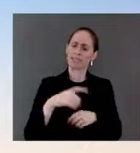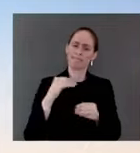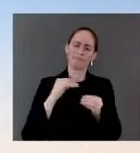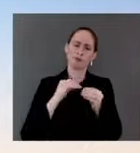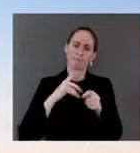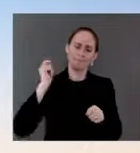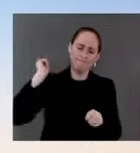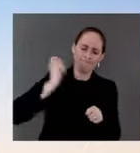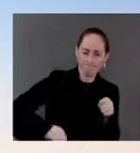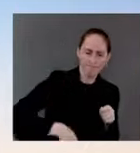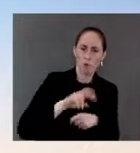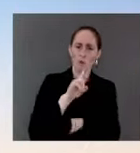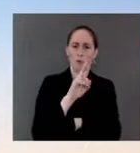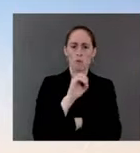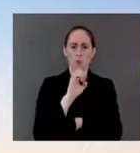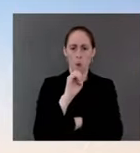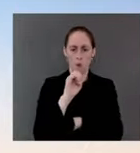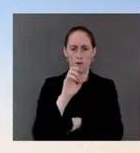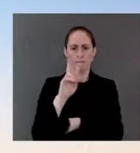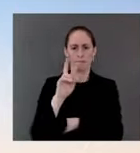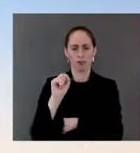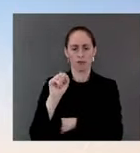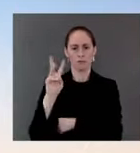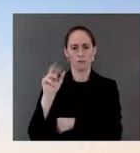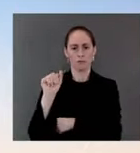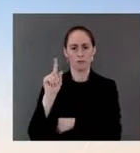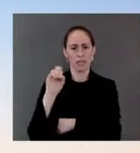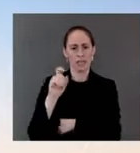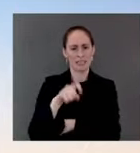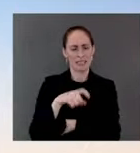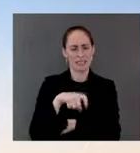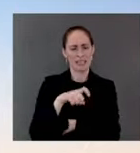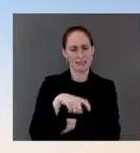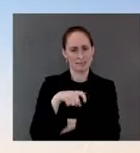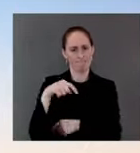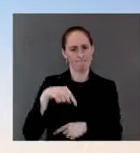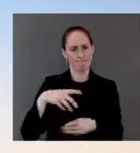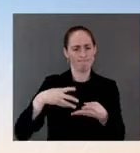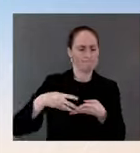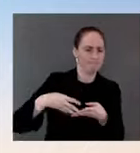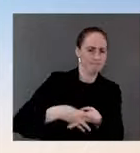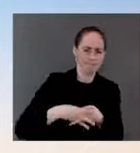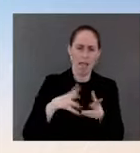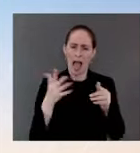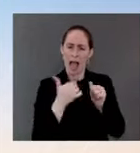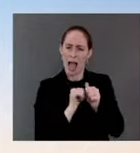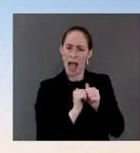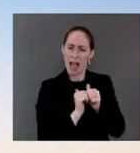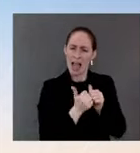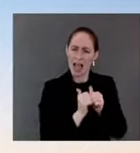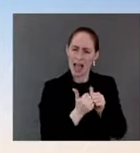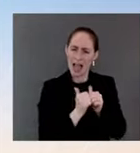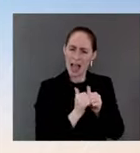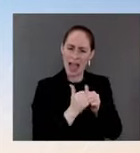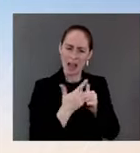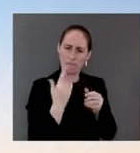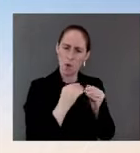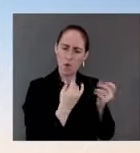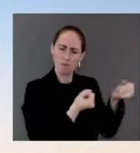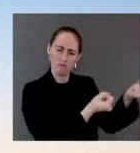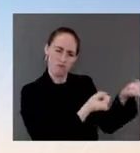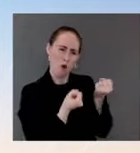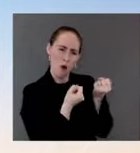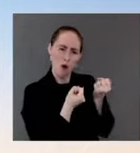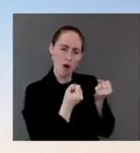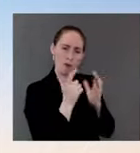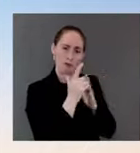Roe through passing the Women's Health Protection Act. And the ruling this morning is a reminder of how much these rights are at